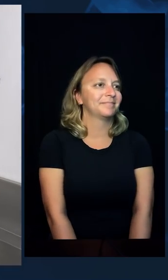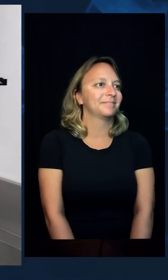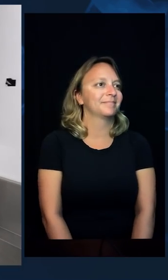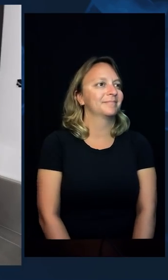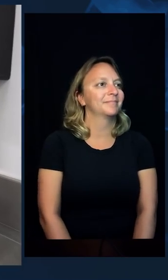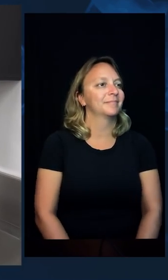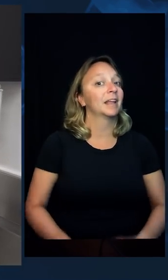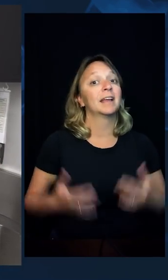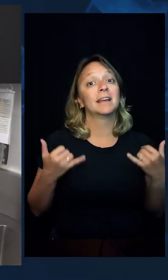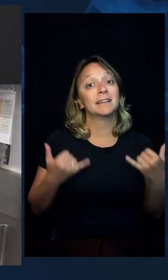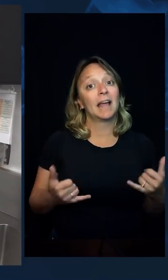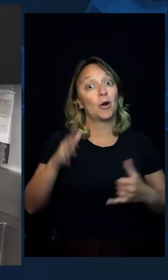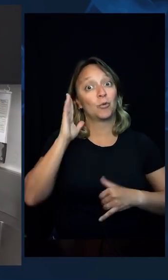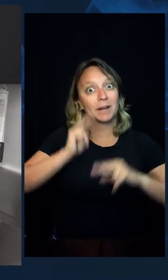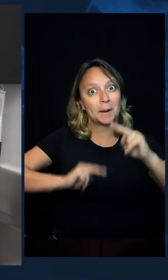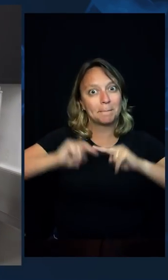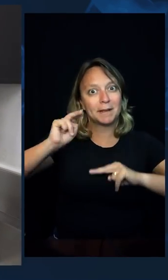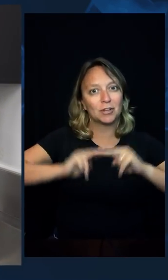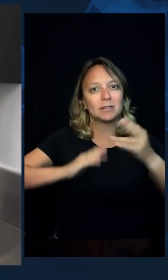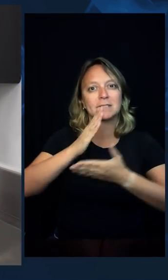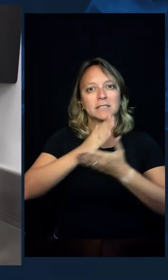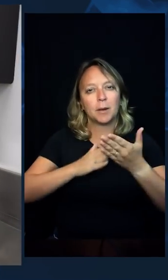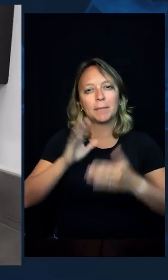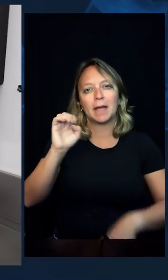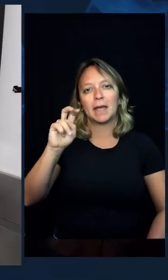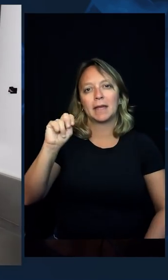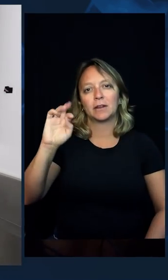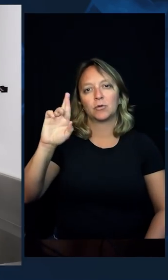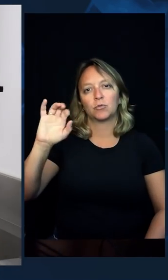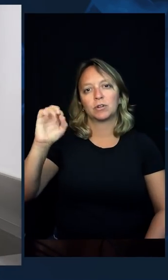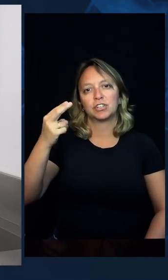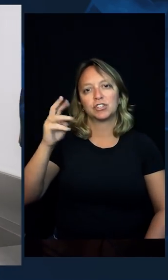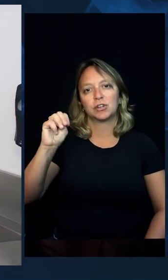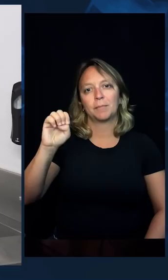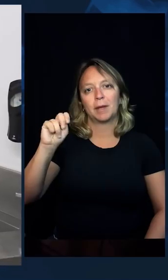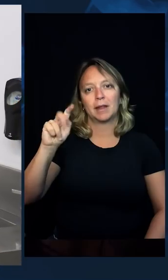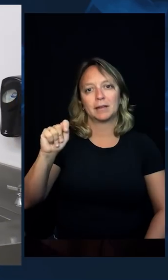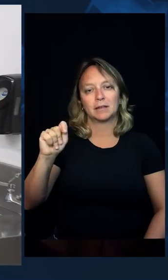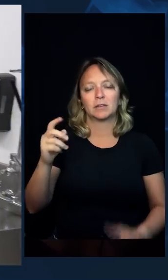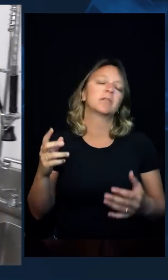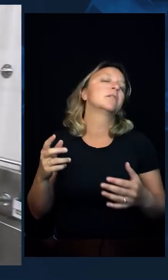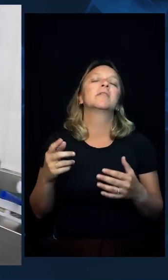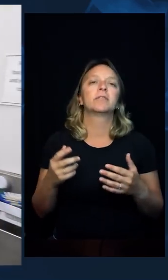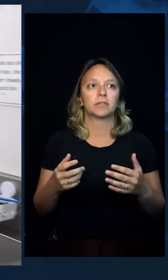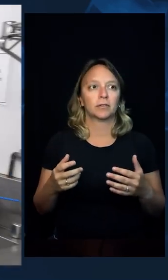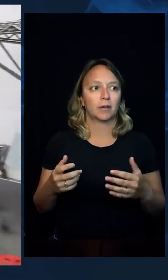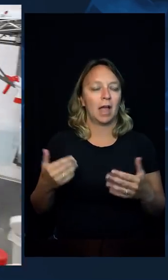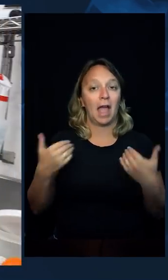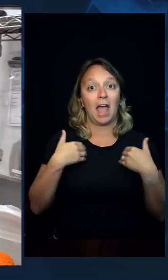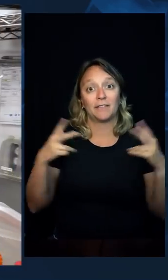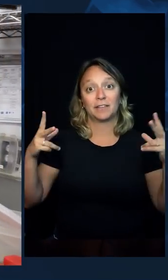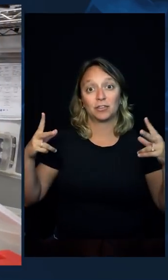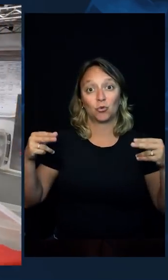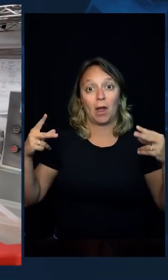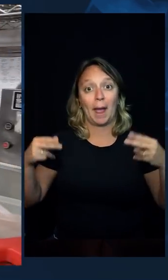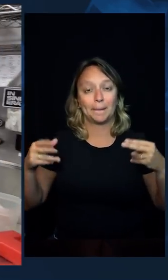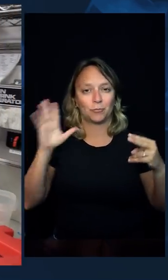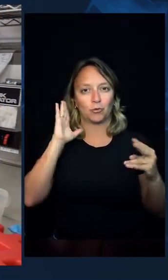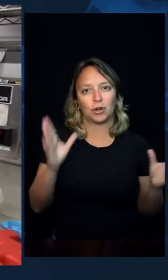All right, so now we're gonna build some enrichment. Today I have some crab. We're gonna give him into one of these little toys we have